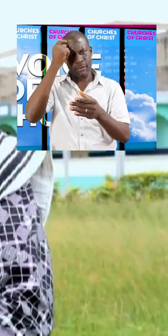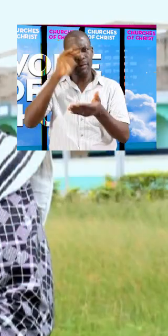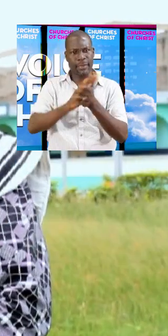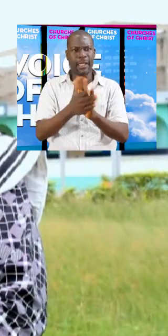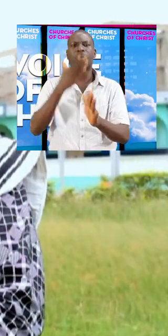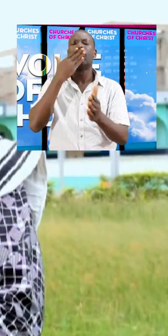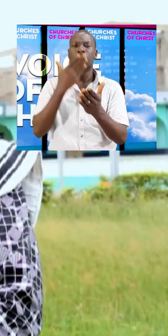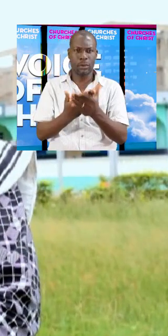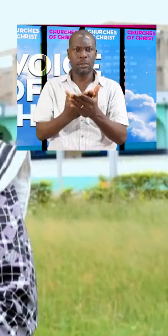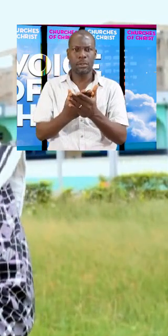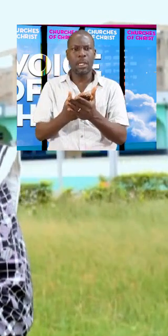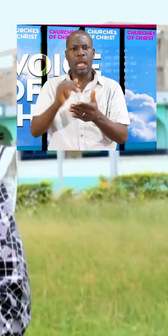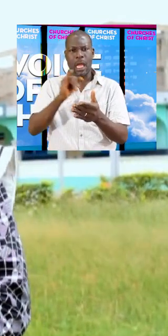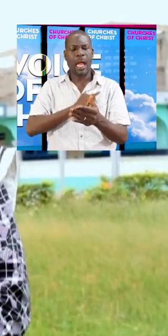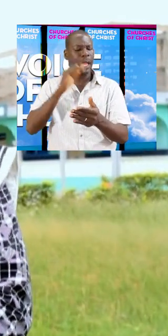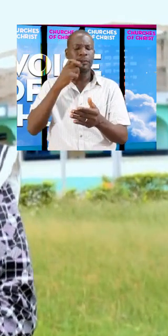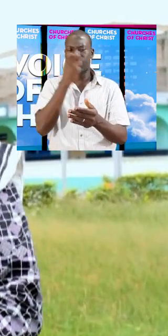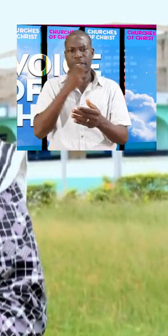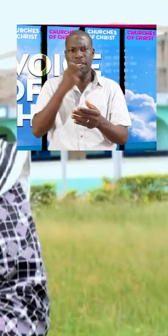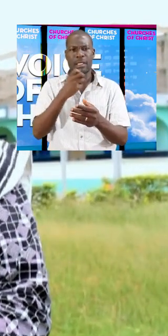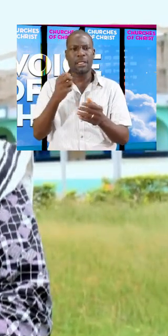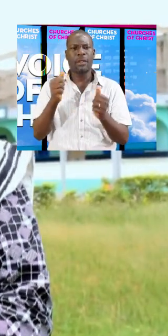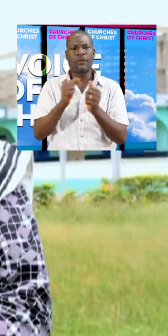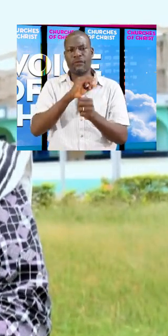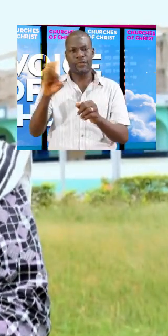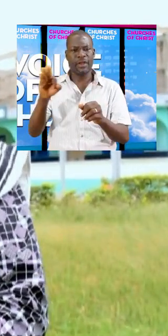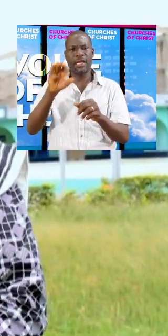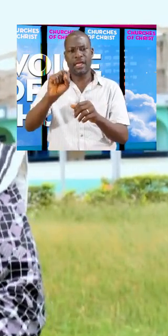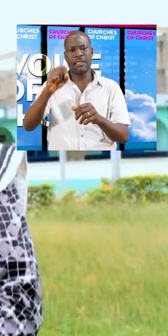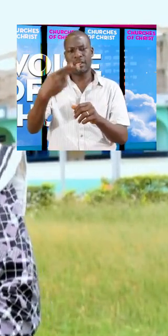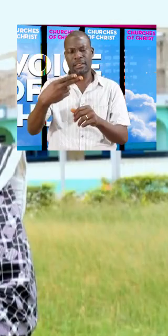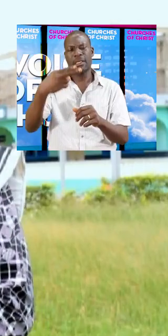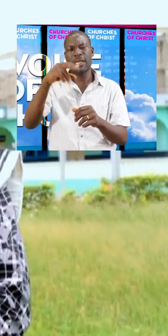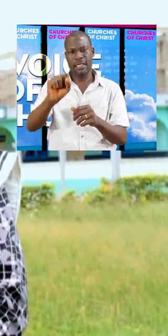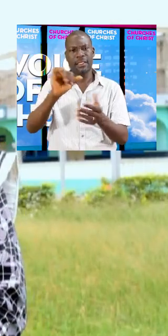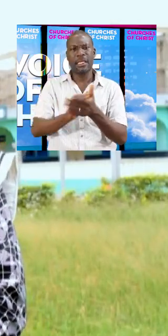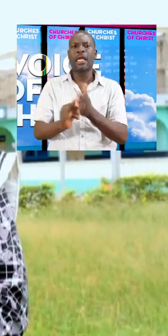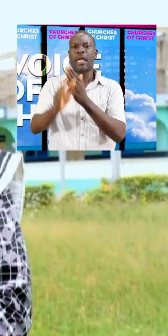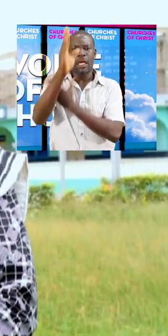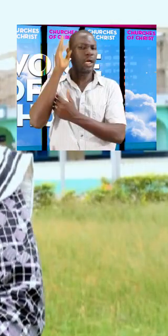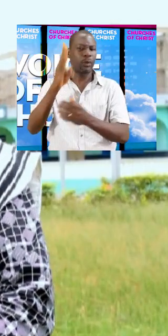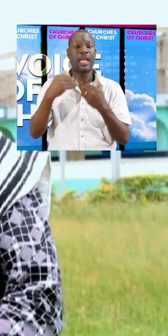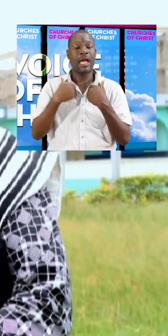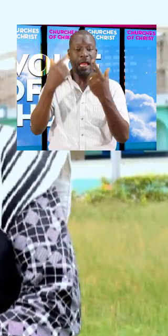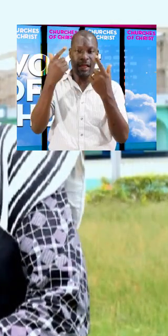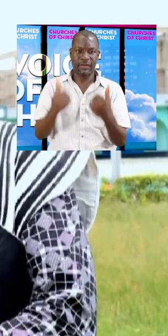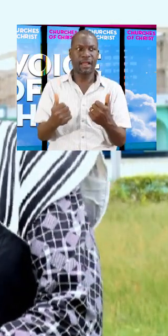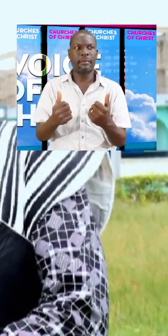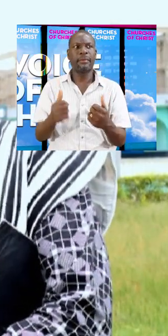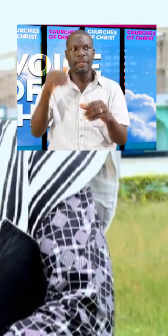enkoso me no e kasa e wo free SHS a onyankopon adom enei ababe bo